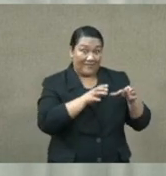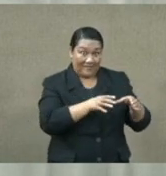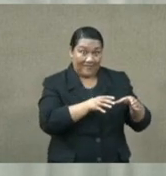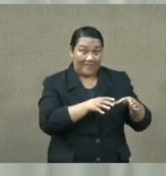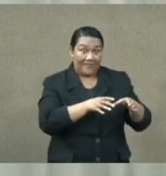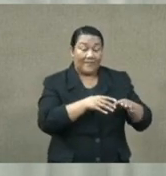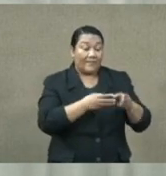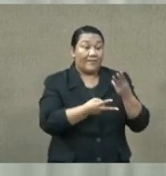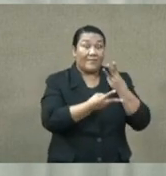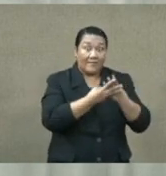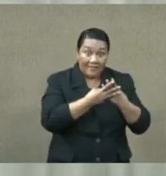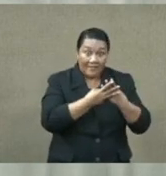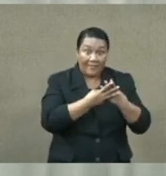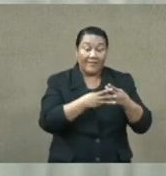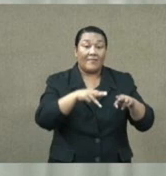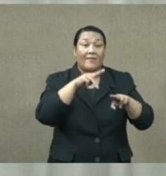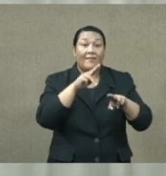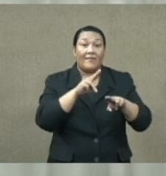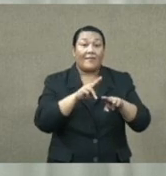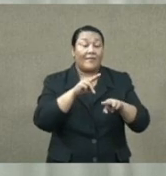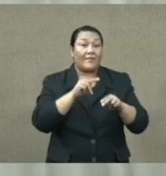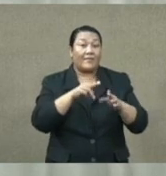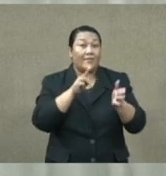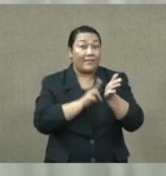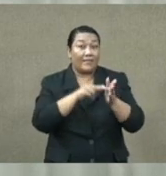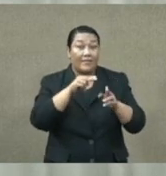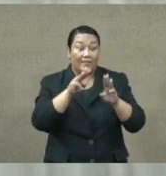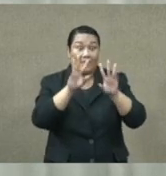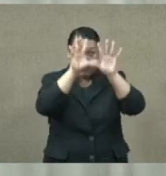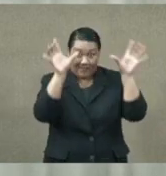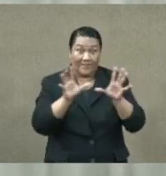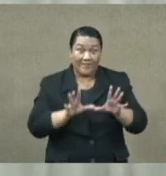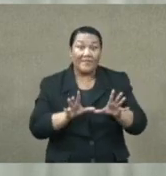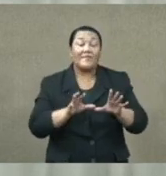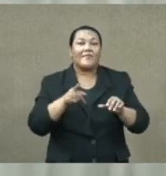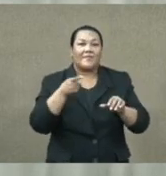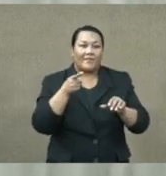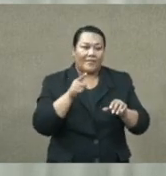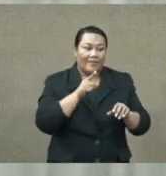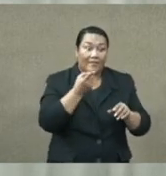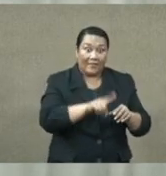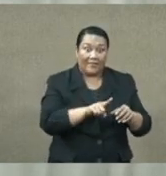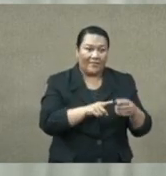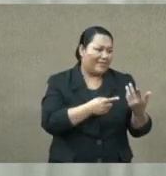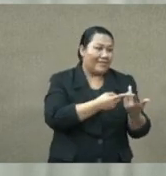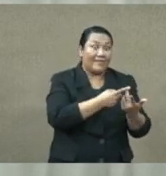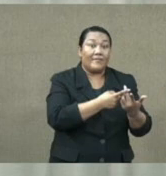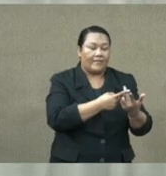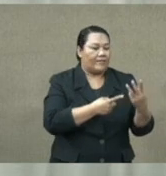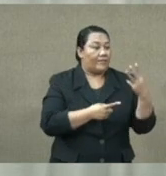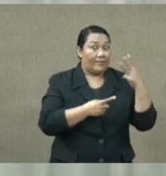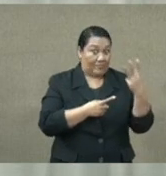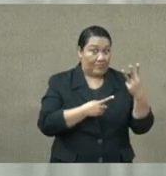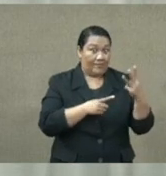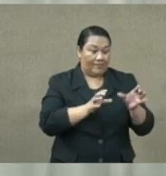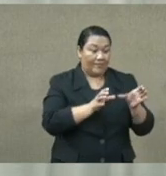and Sodalpa, wished to develop a positive relationship with him and his Fiji First Party